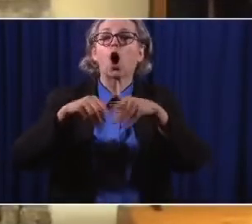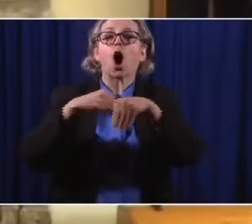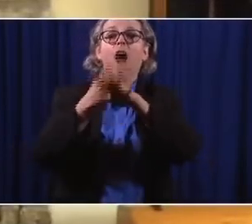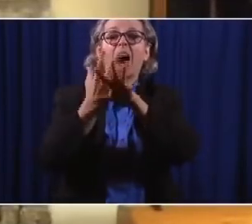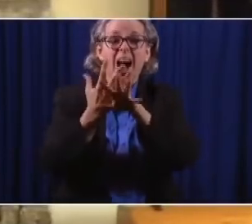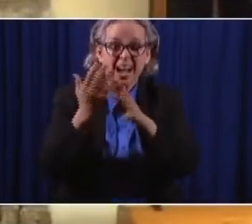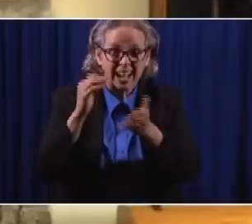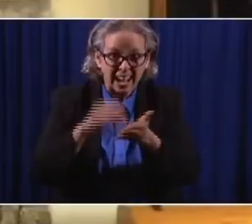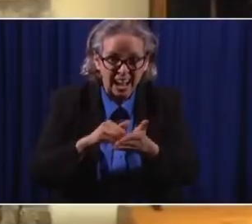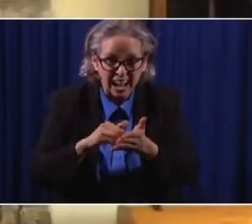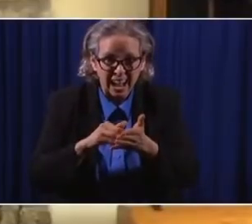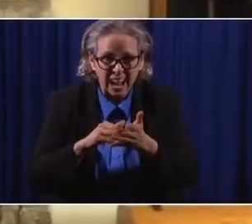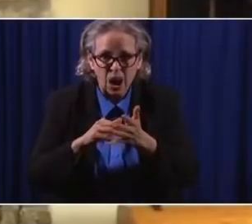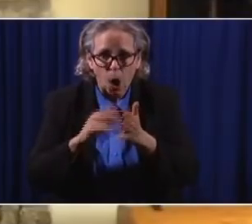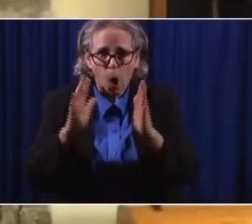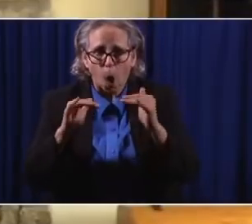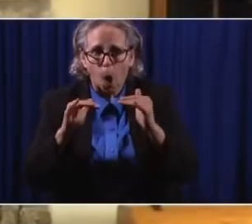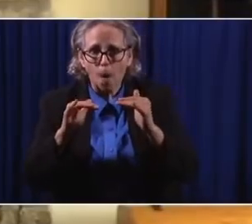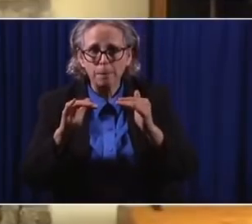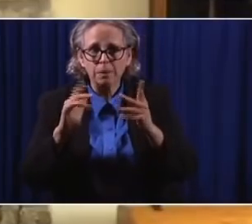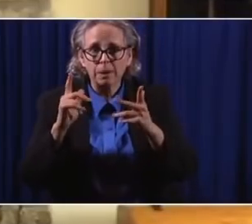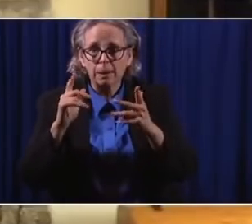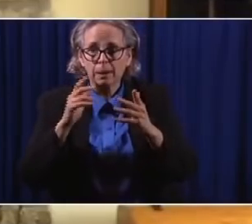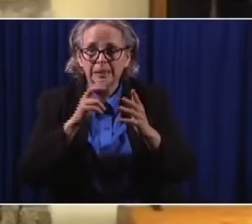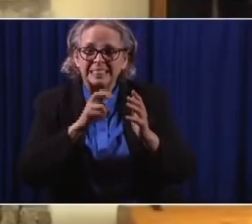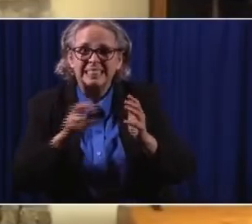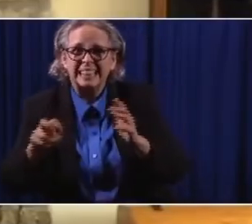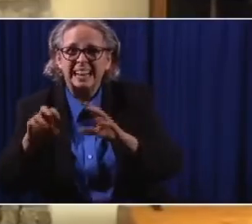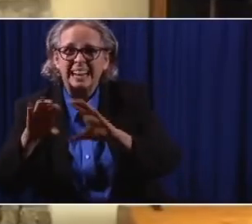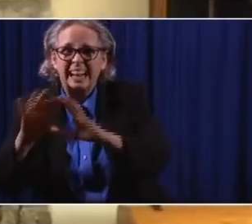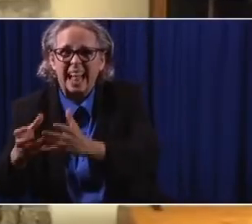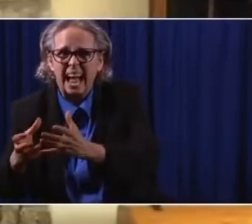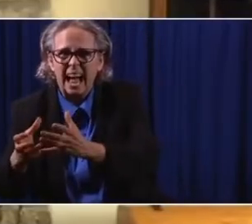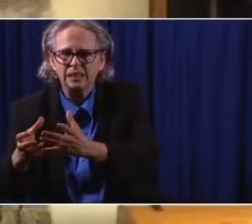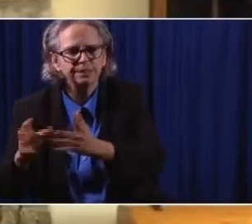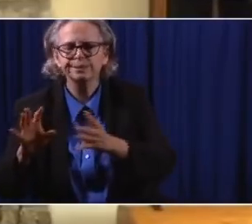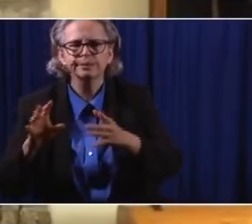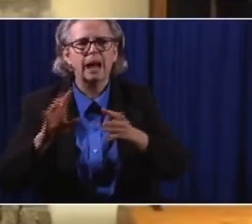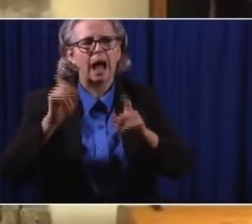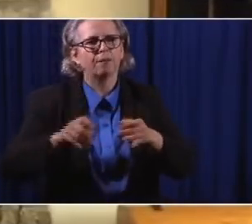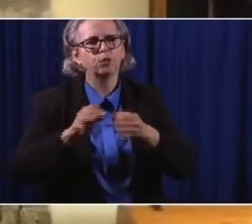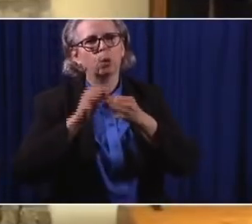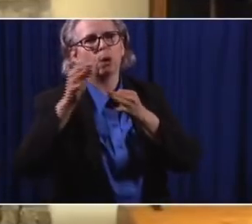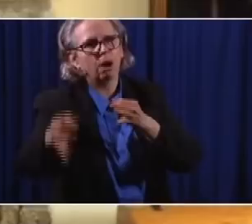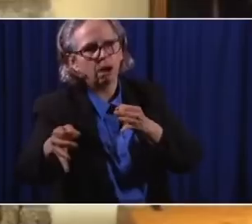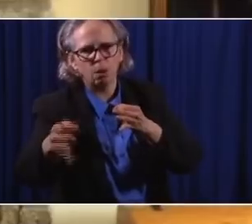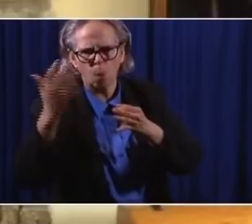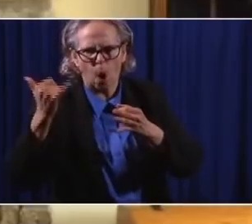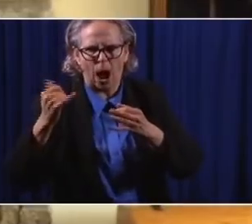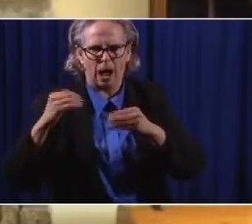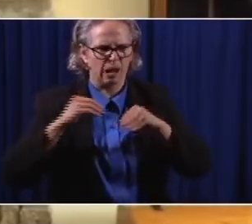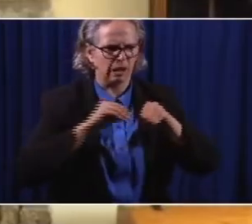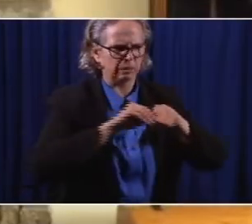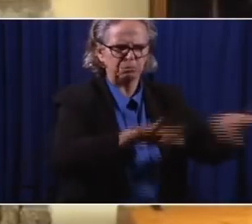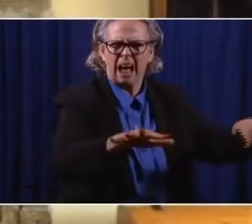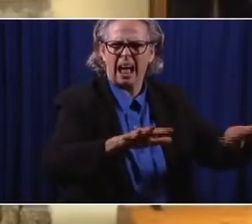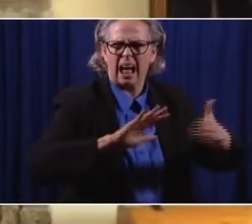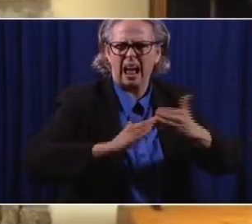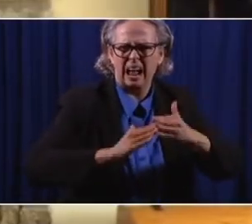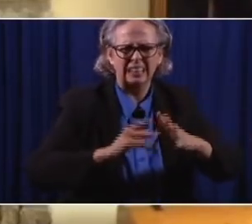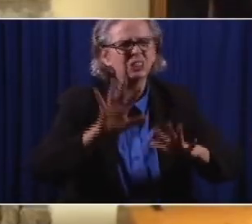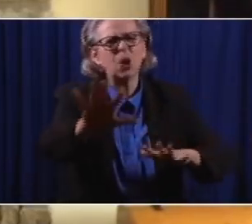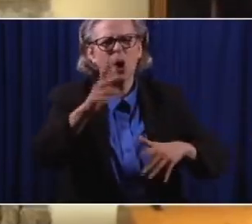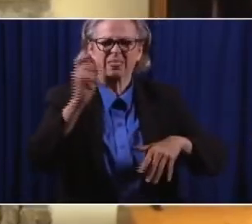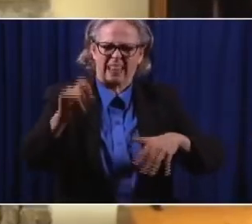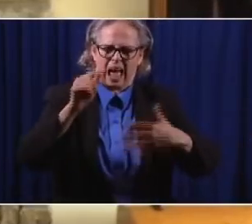end of this calendar year. And I would just say, look, we believe in local control. We believe in